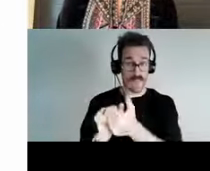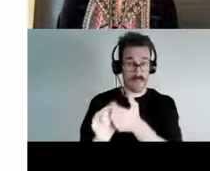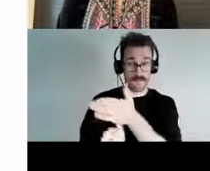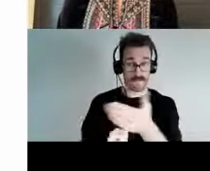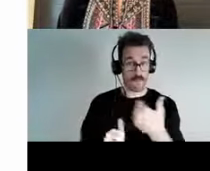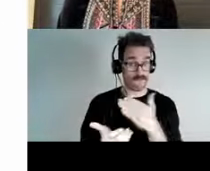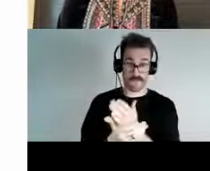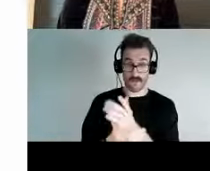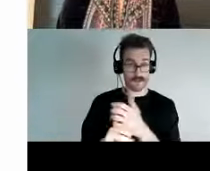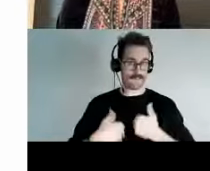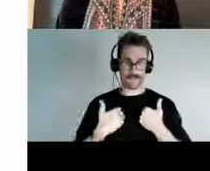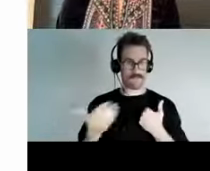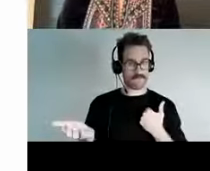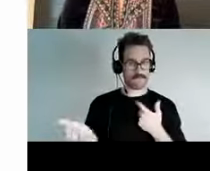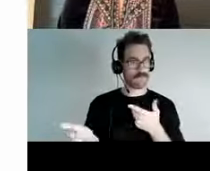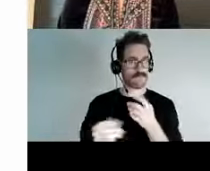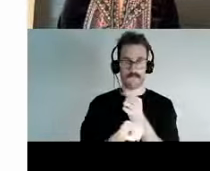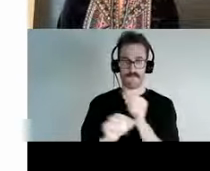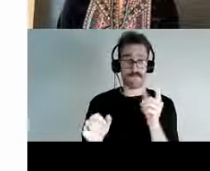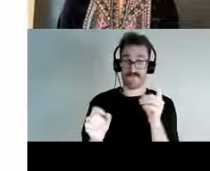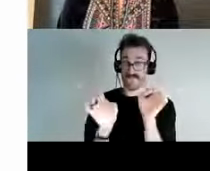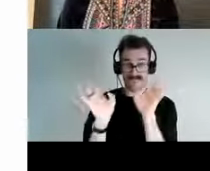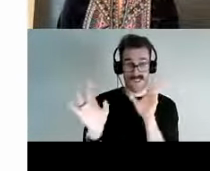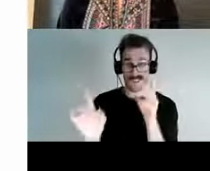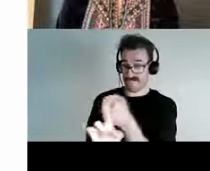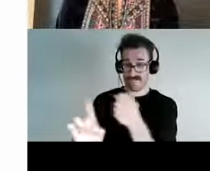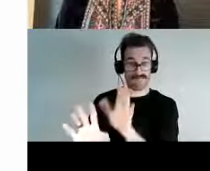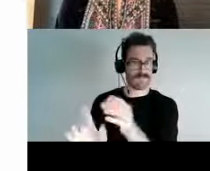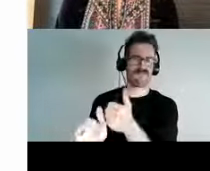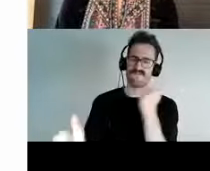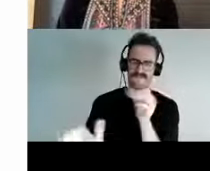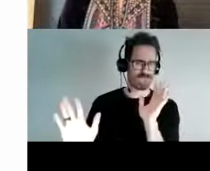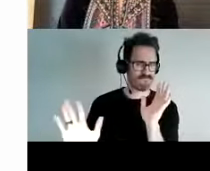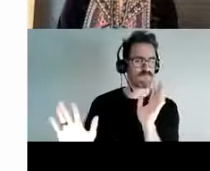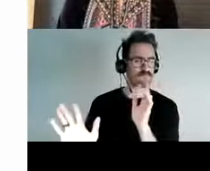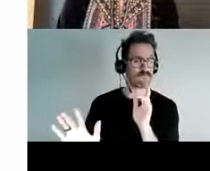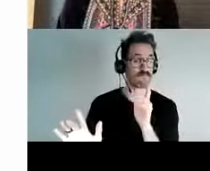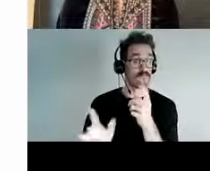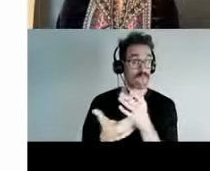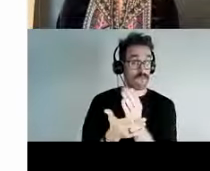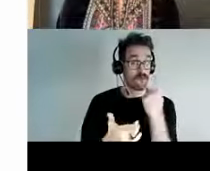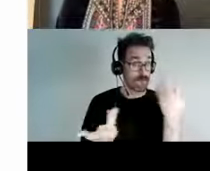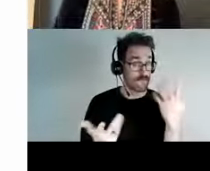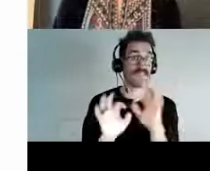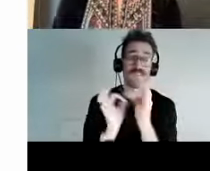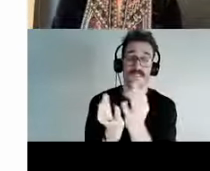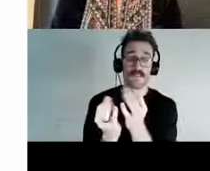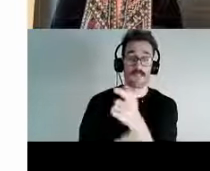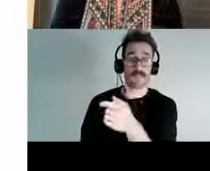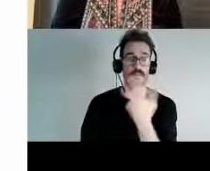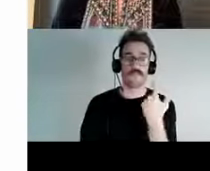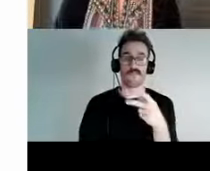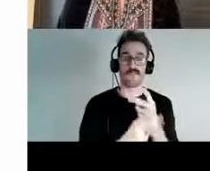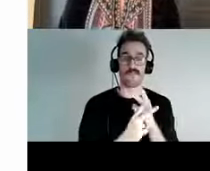life, the right to be free of violence and abuse, and the right to family. To borrow loosely from